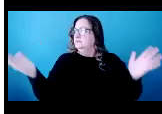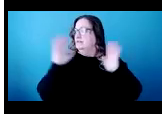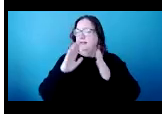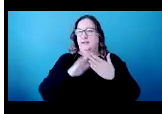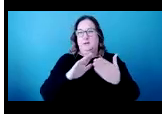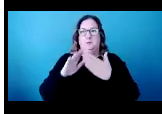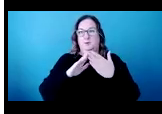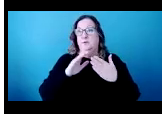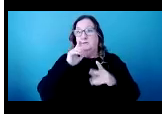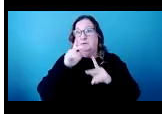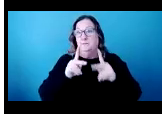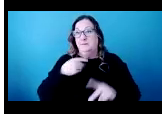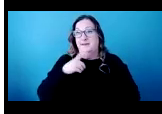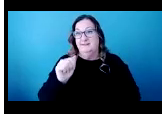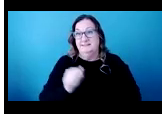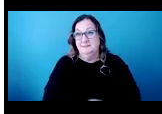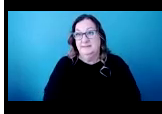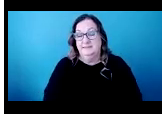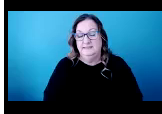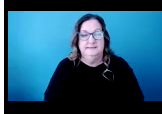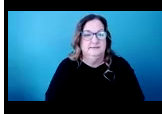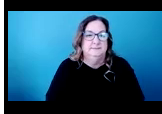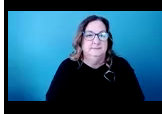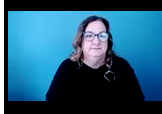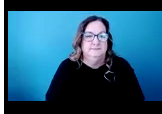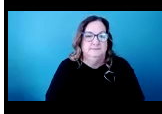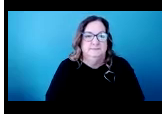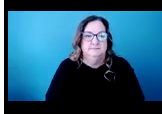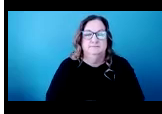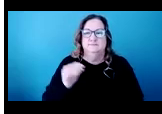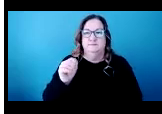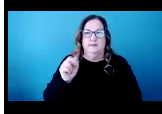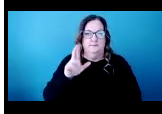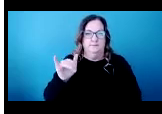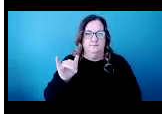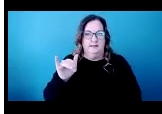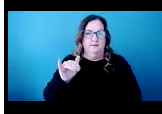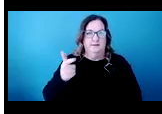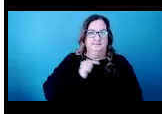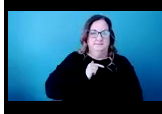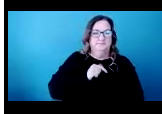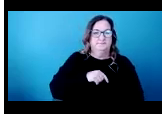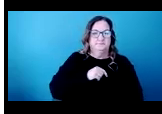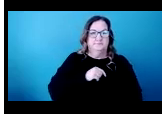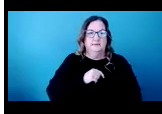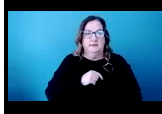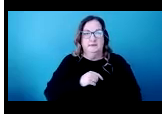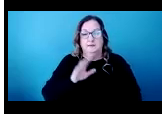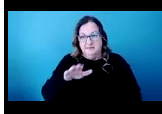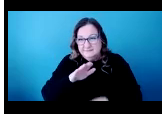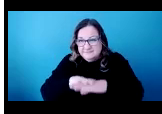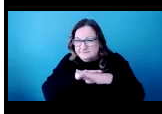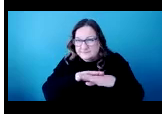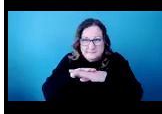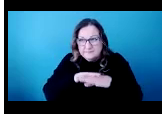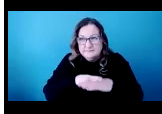Yes. So, oh, and one more thing about asking them to support. If you are going, I would just always